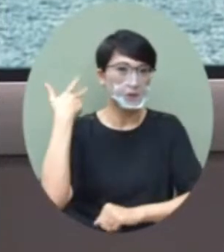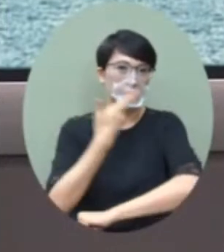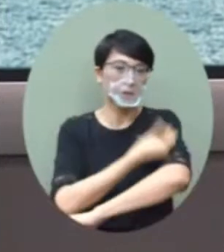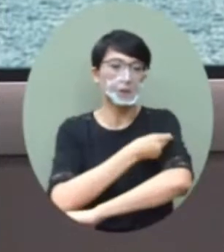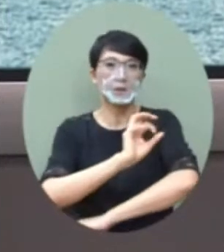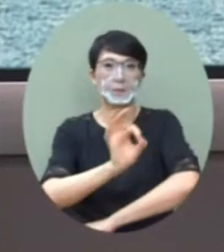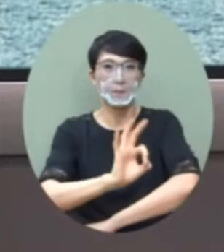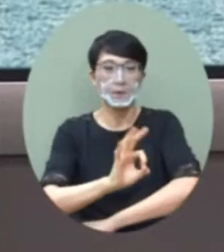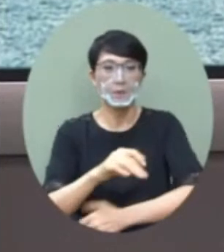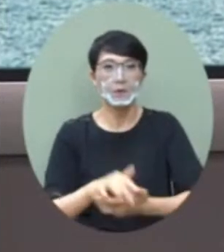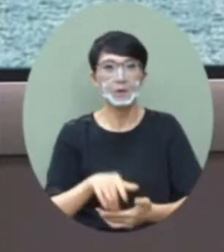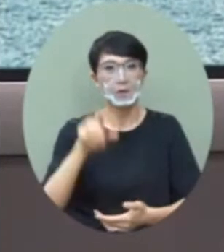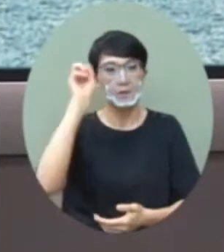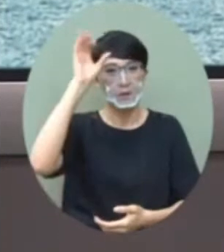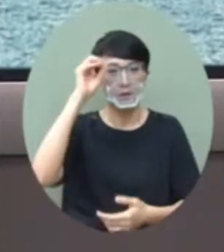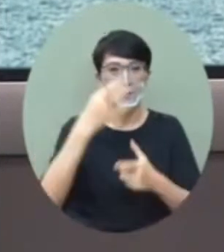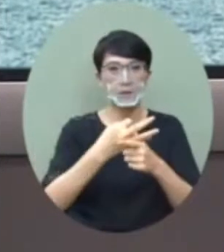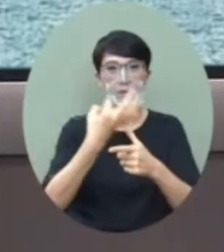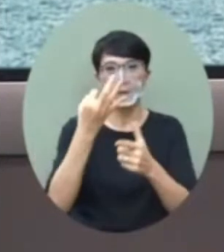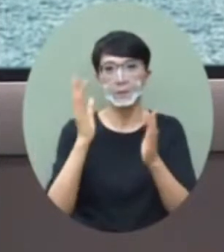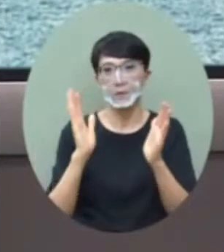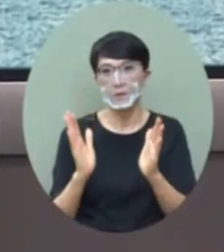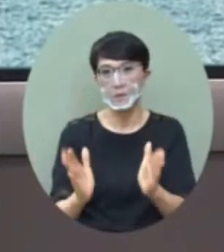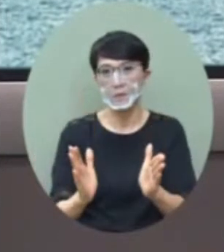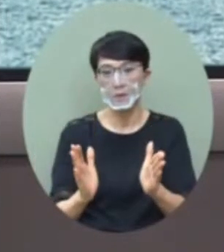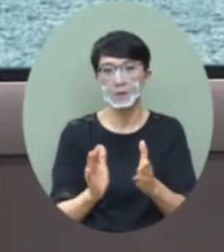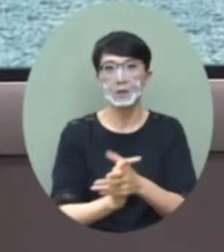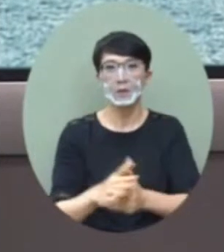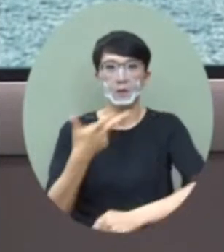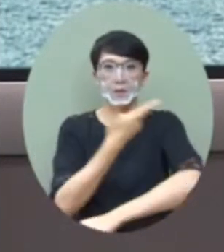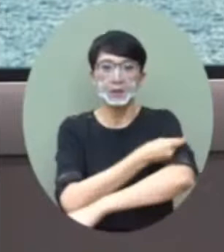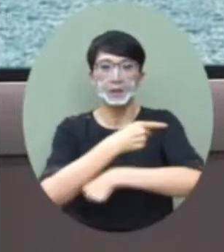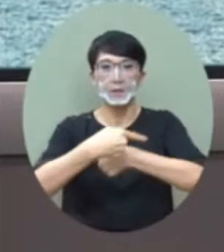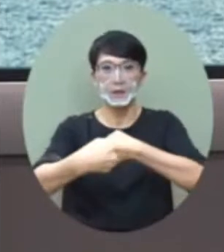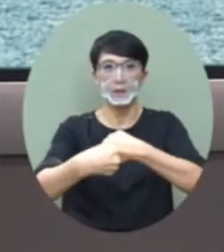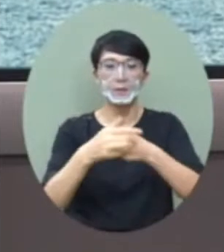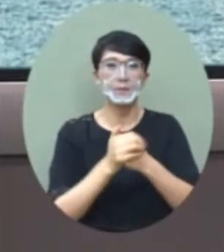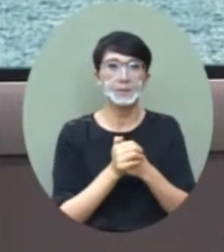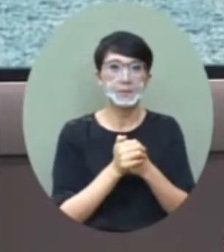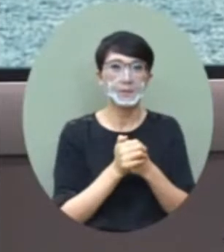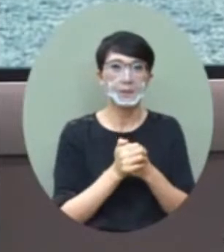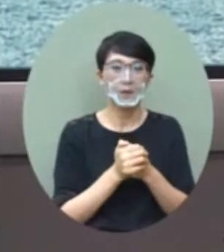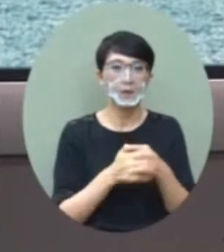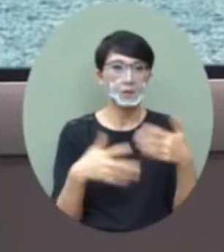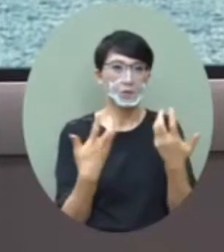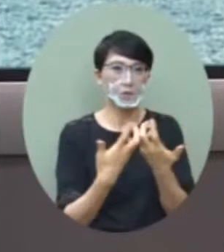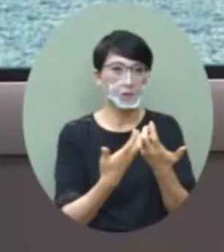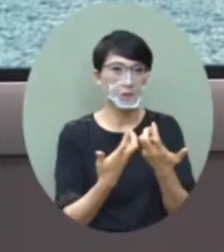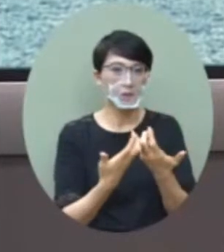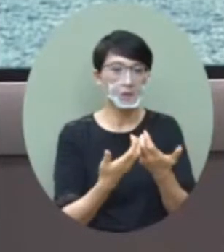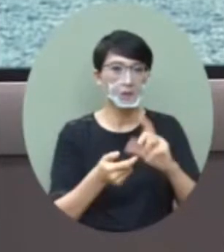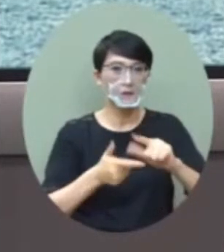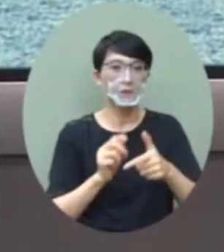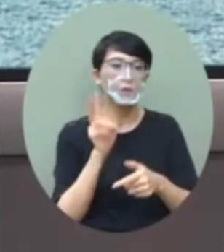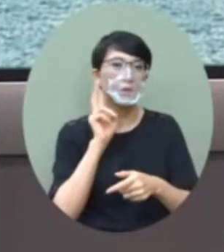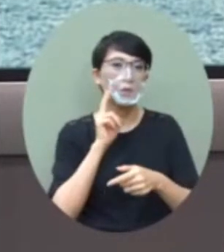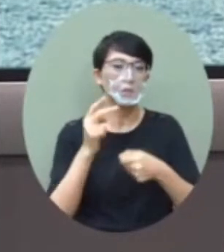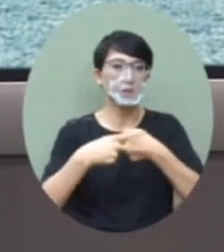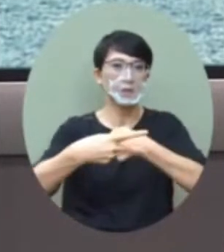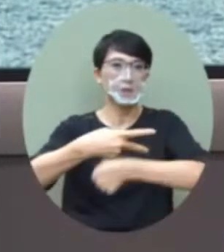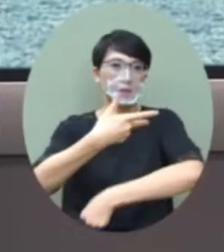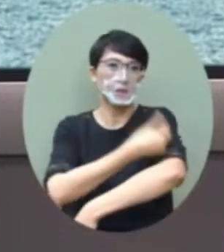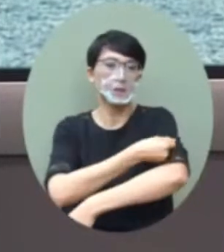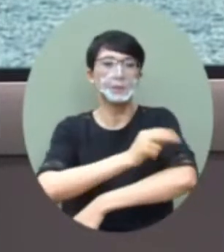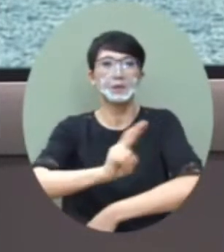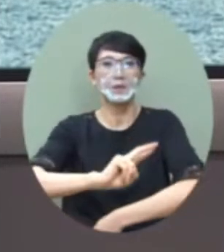logic. It was not related to the potential dangers of the